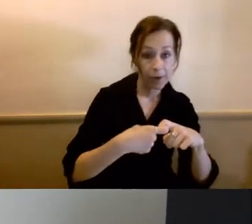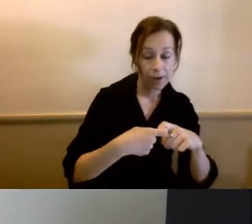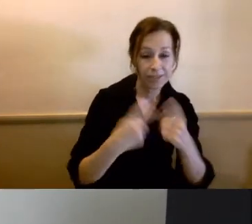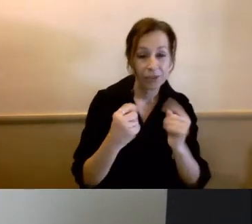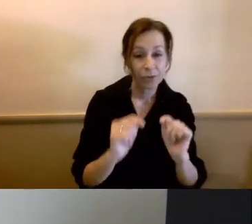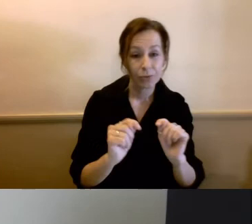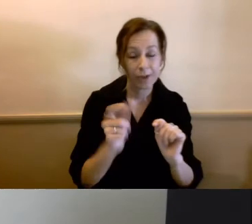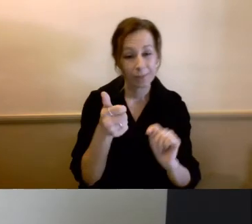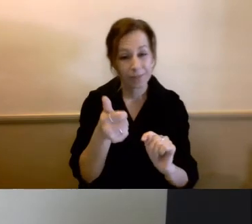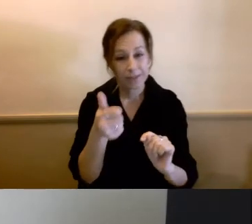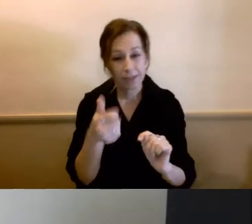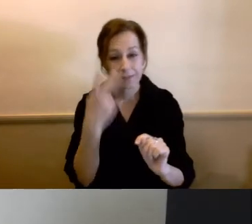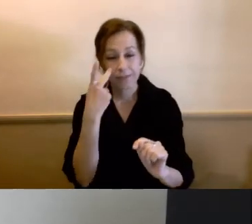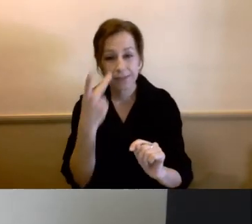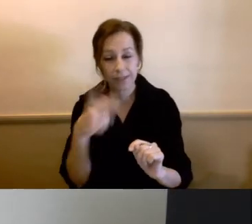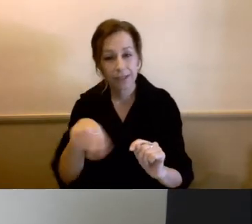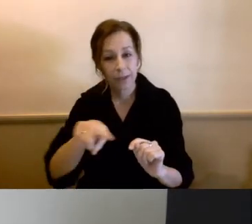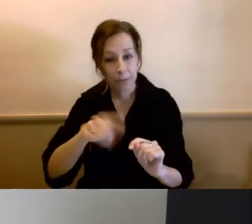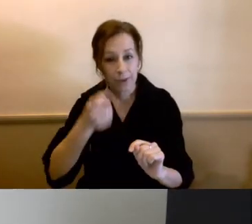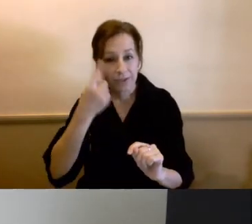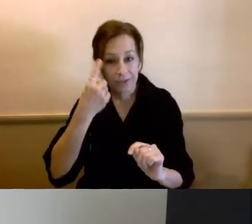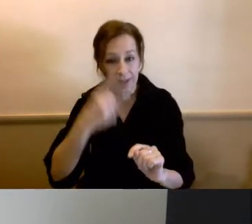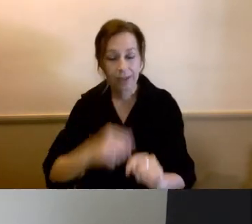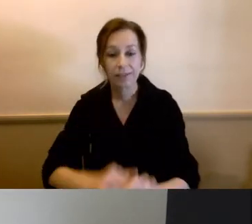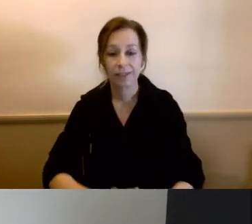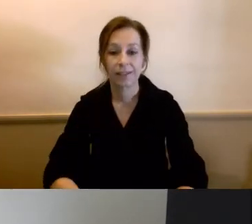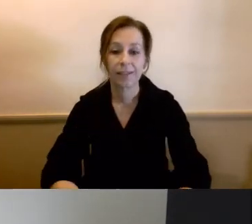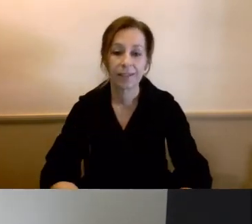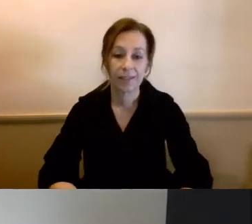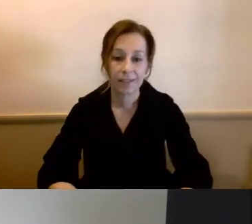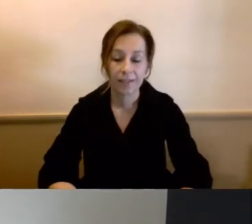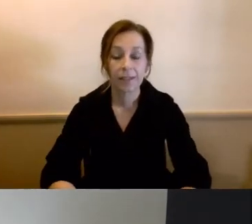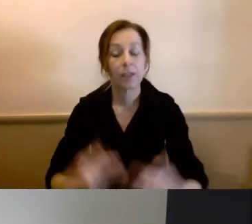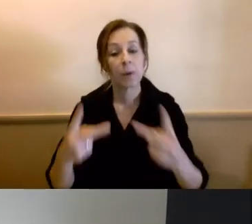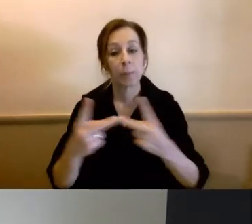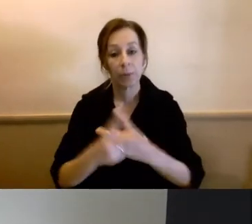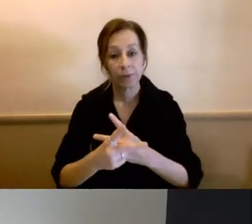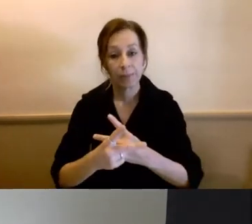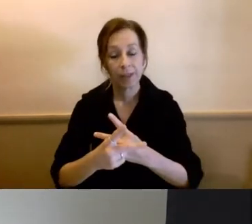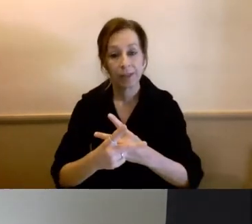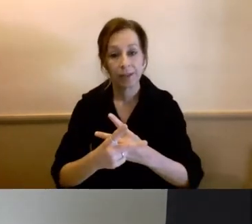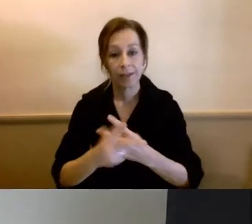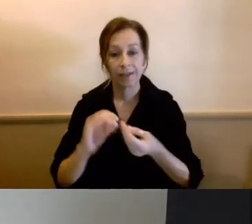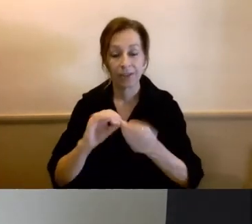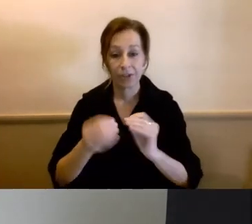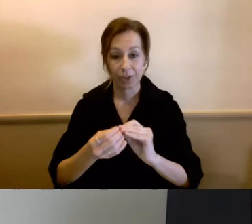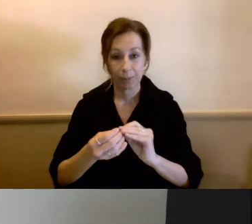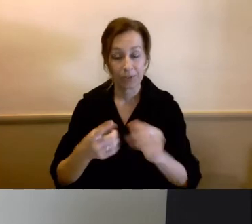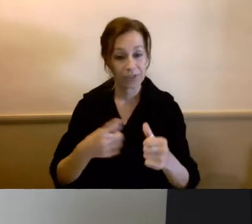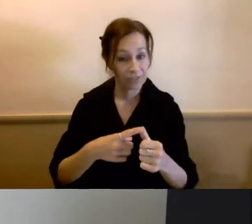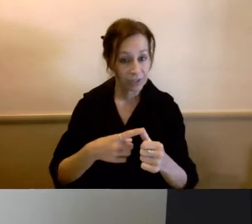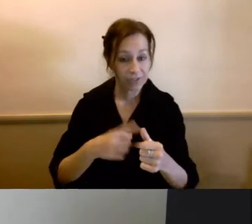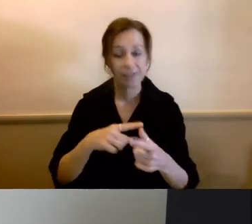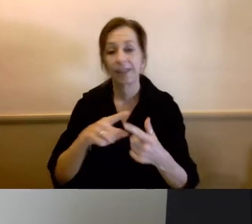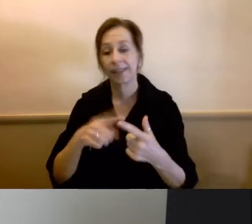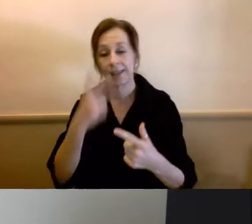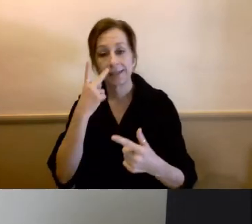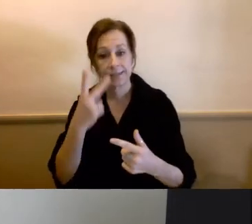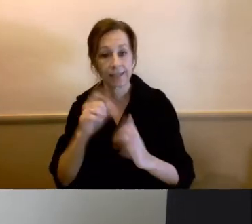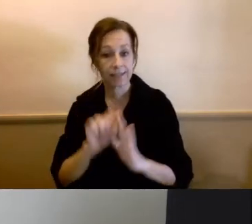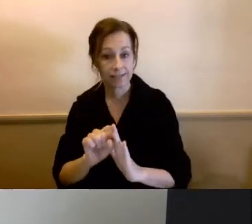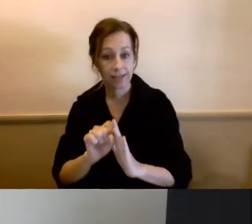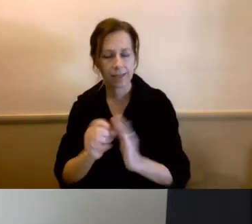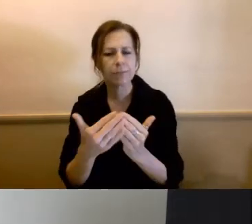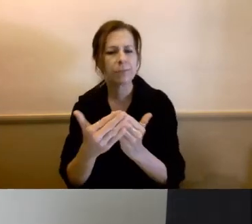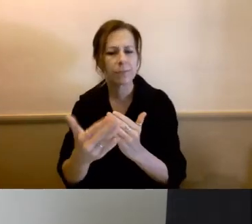done talking and try those ones out to make sure you understand. So multiply the numbers first and then look at the